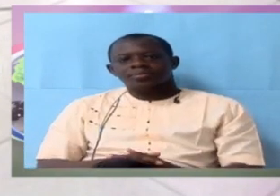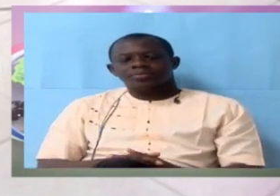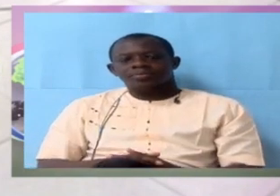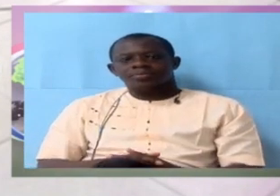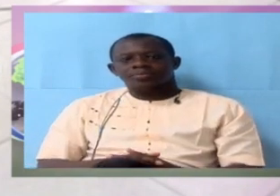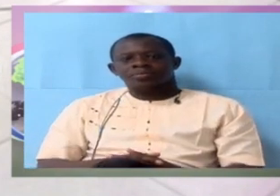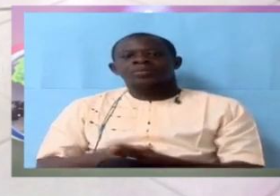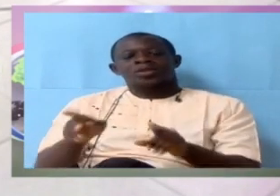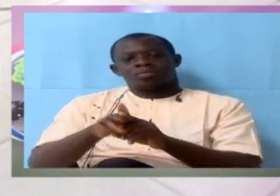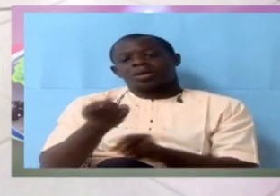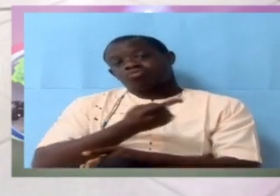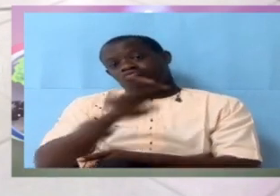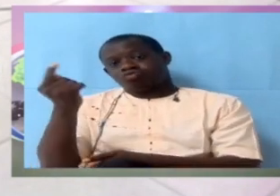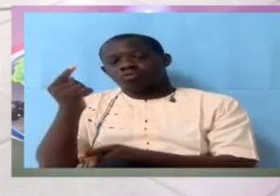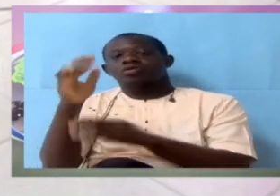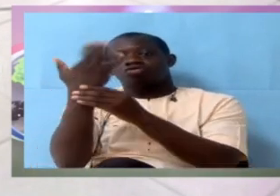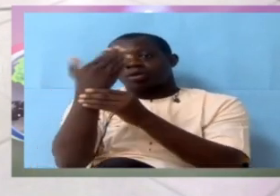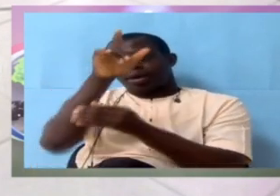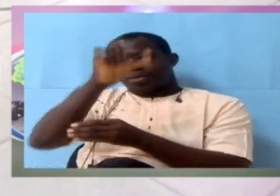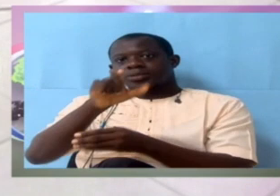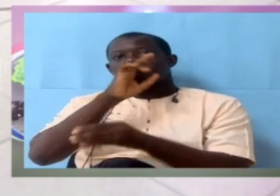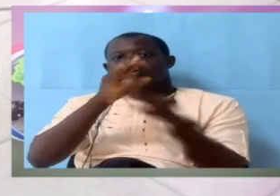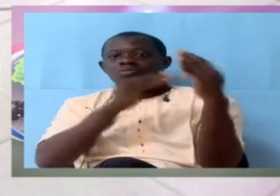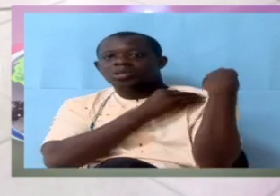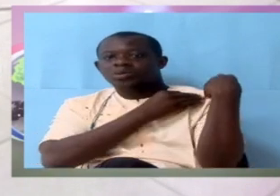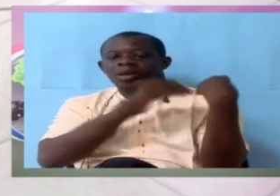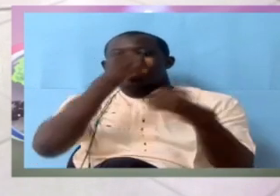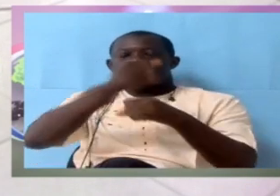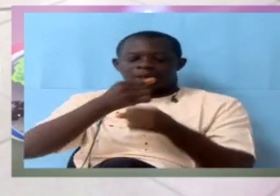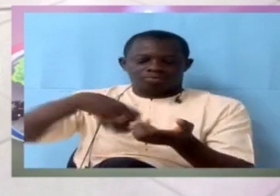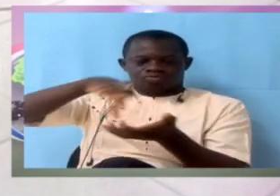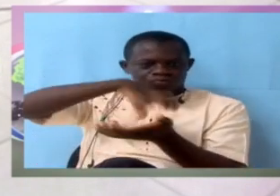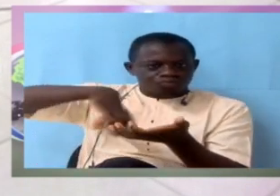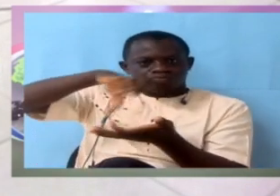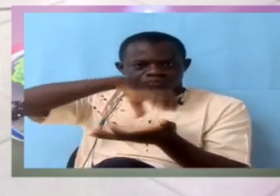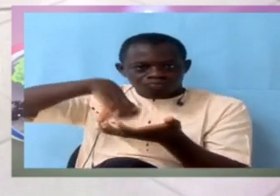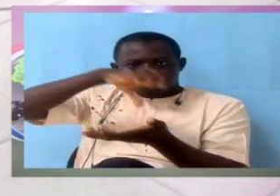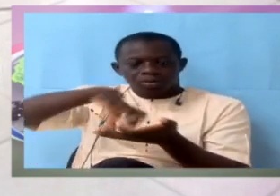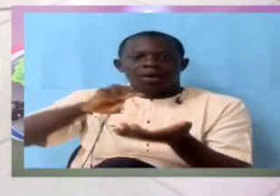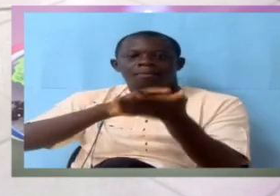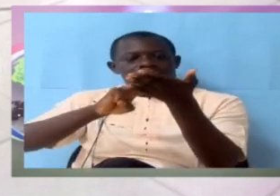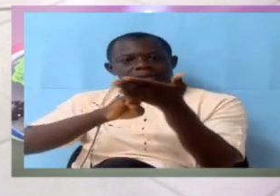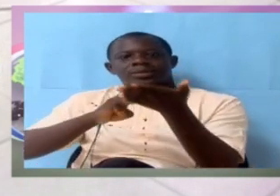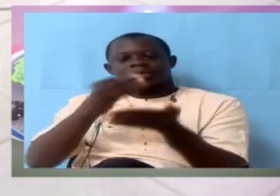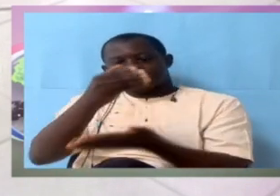Well, it is those doctors who were responsible for the mixing of this concoction.